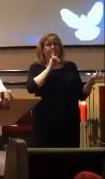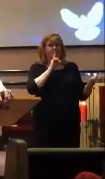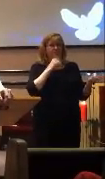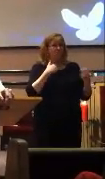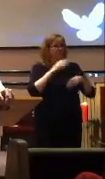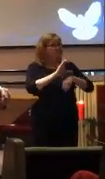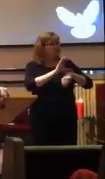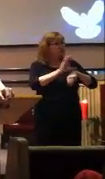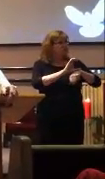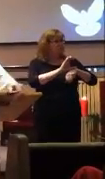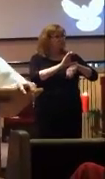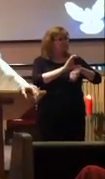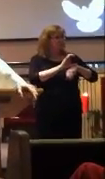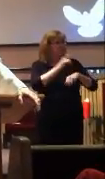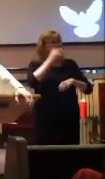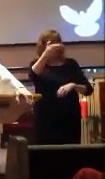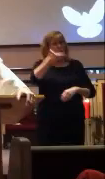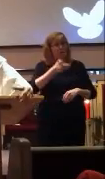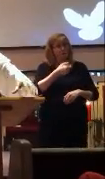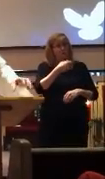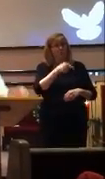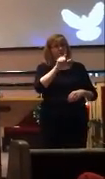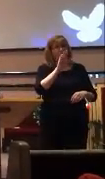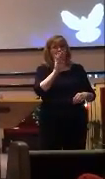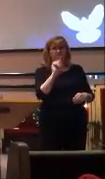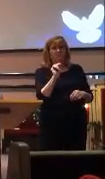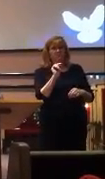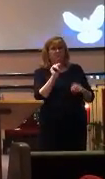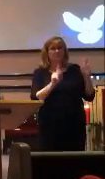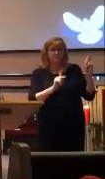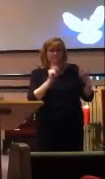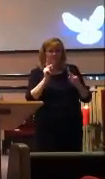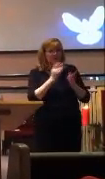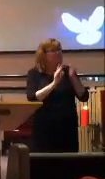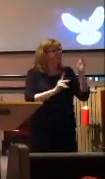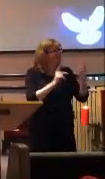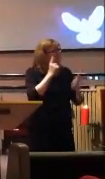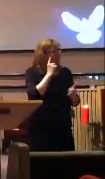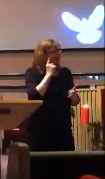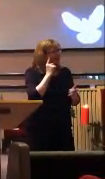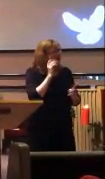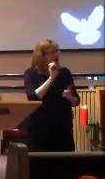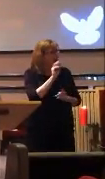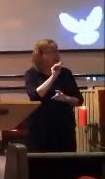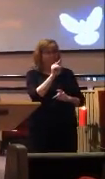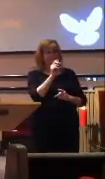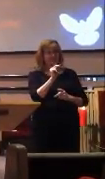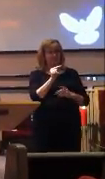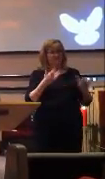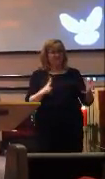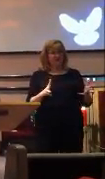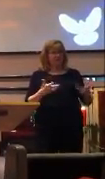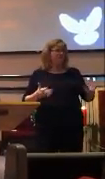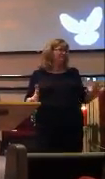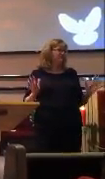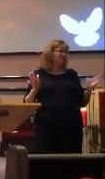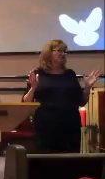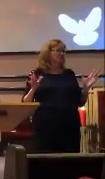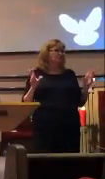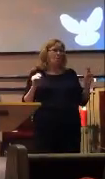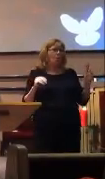churches who are welcoming of GLBT people. So some people think our mission is done. No.